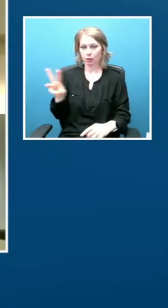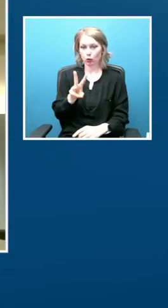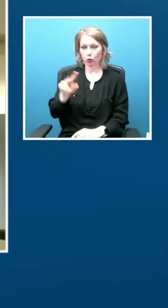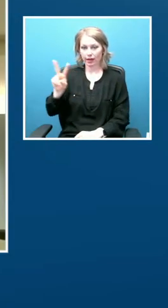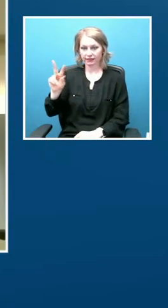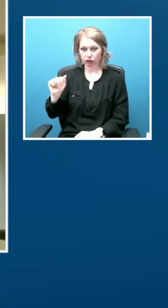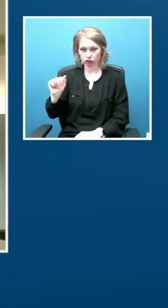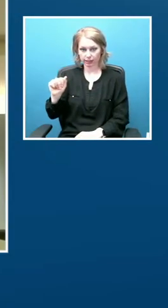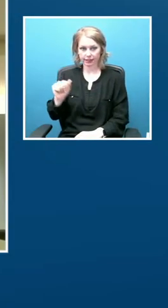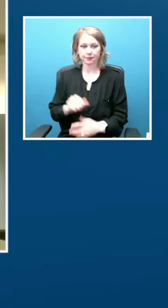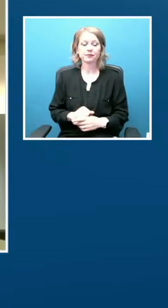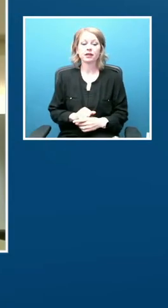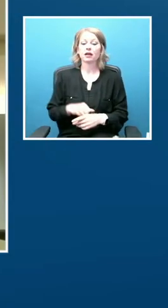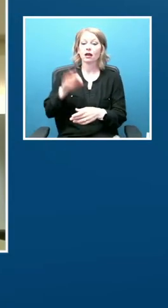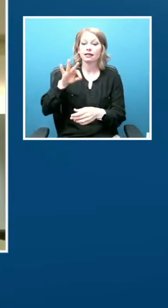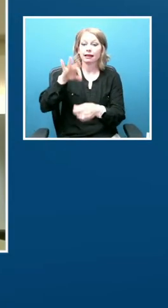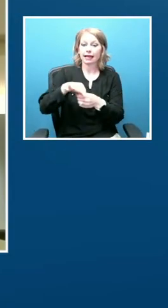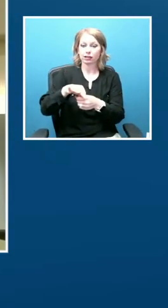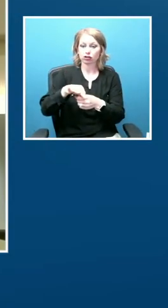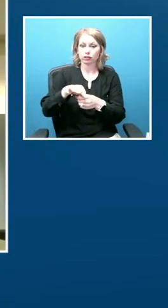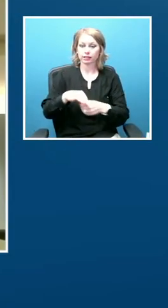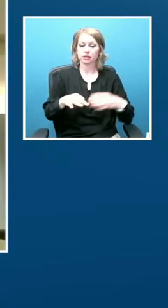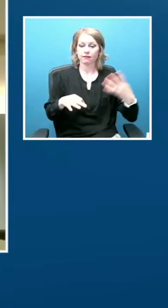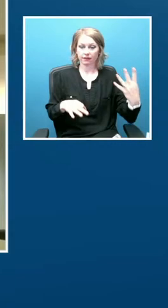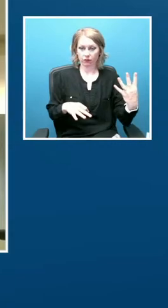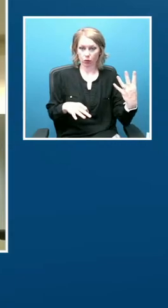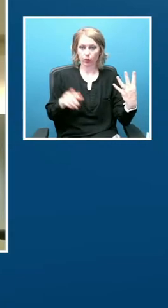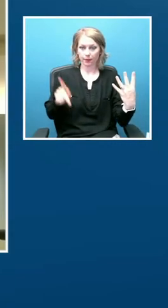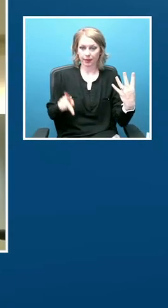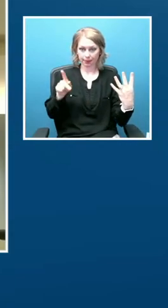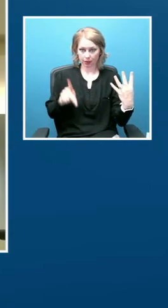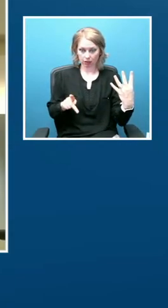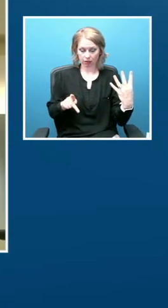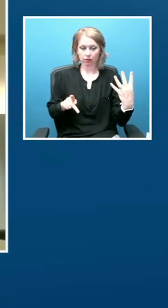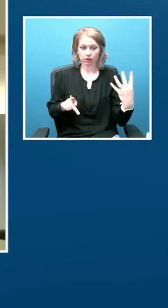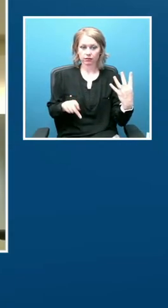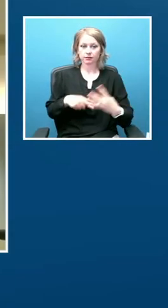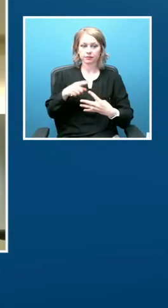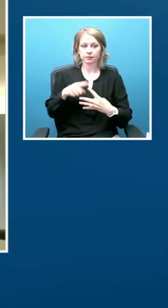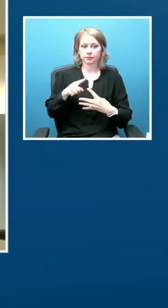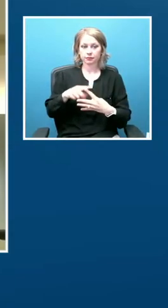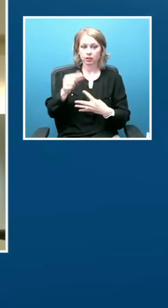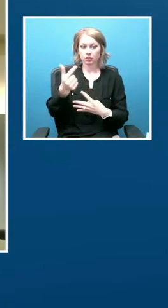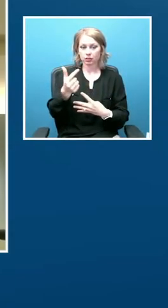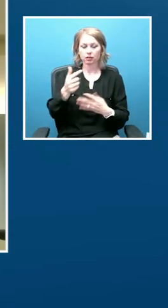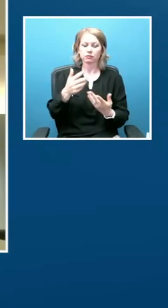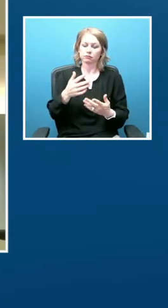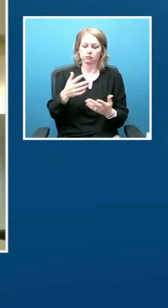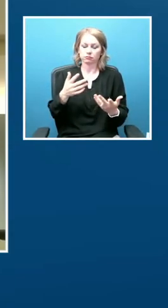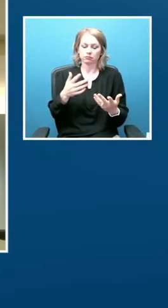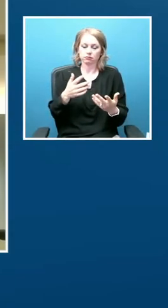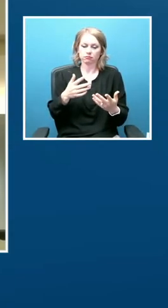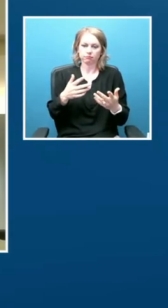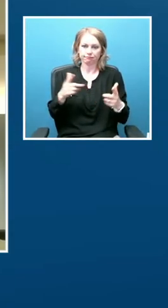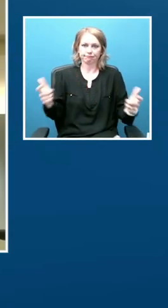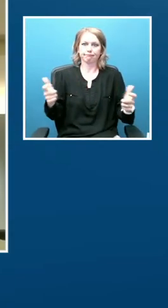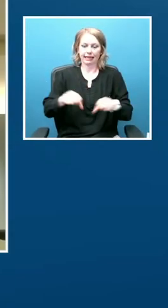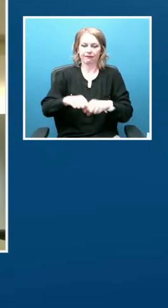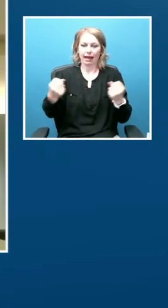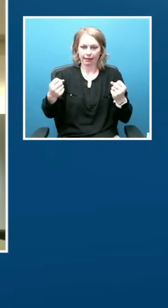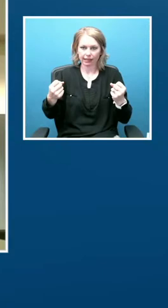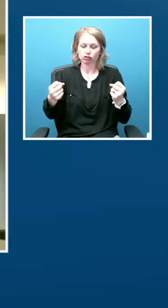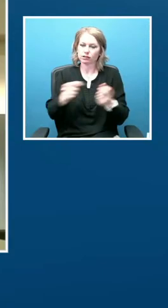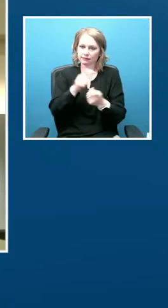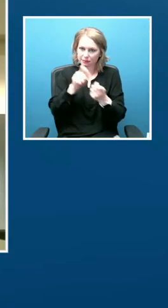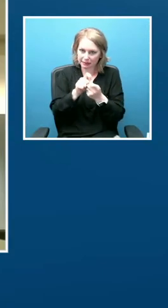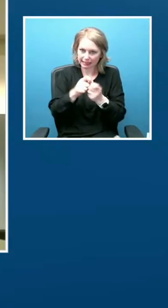The elections of these four party officials involved gross violations of certain key provisions